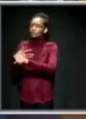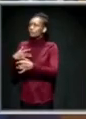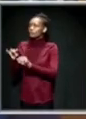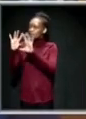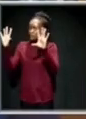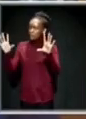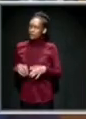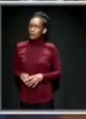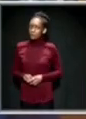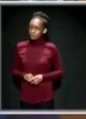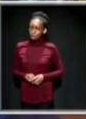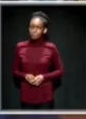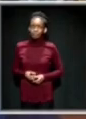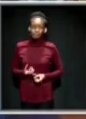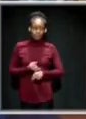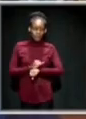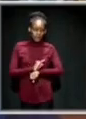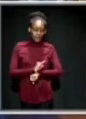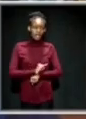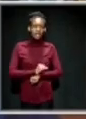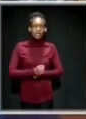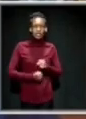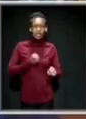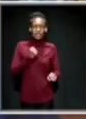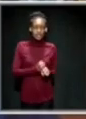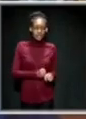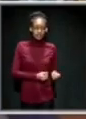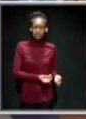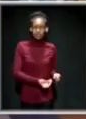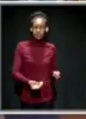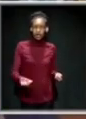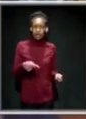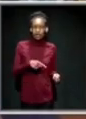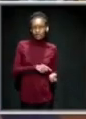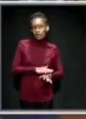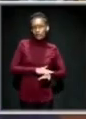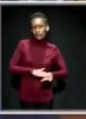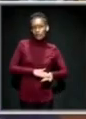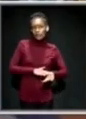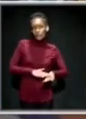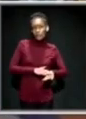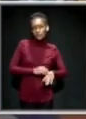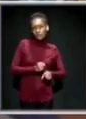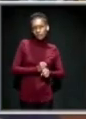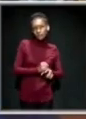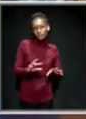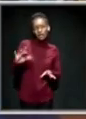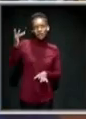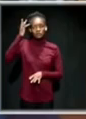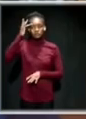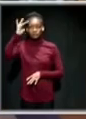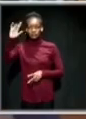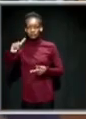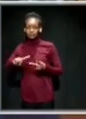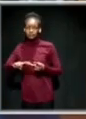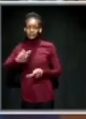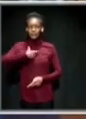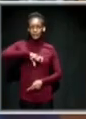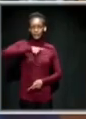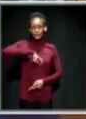early years of childhood form the basis of intelligence, personality,